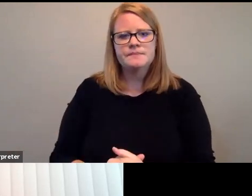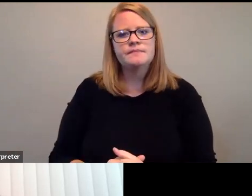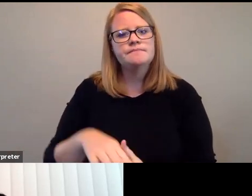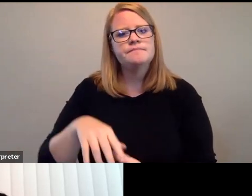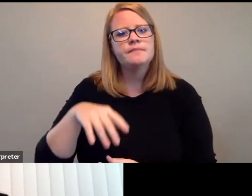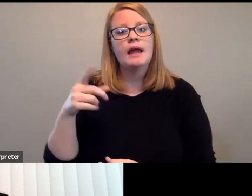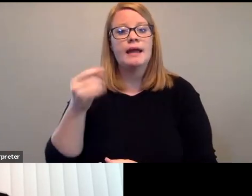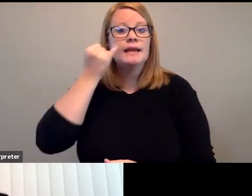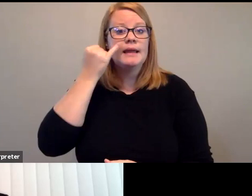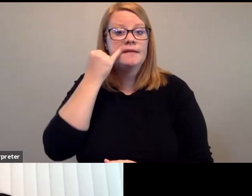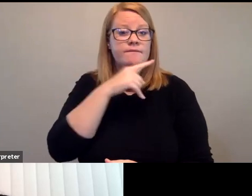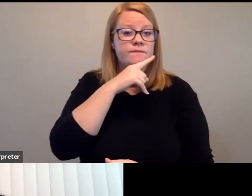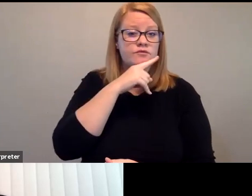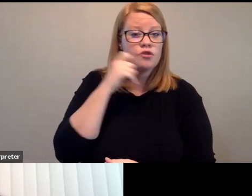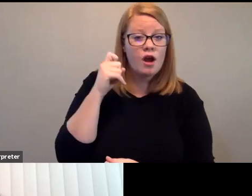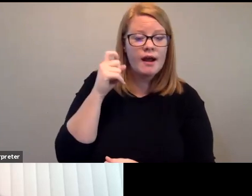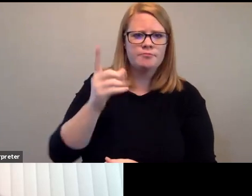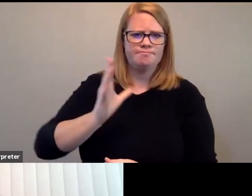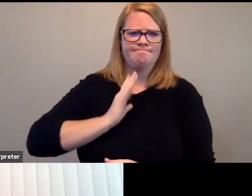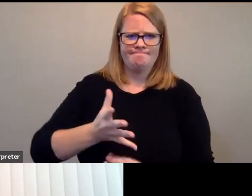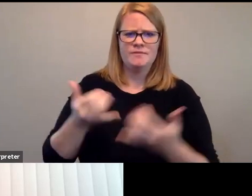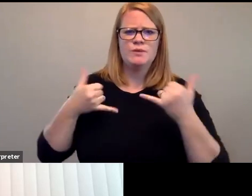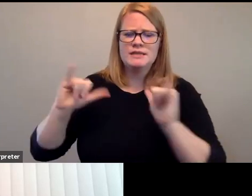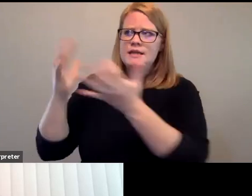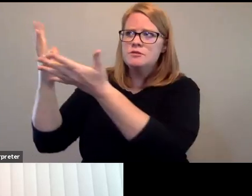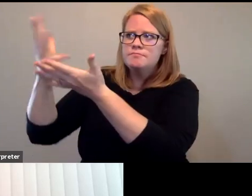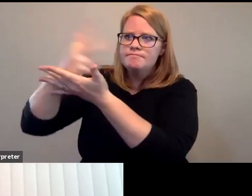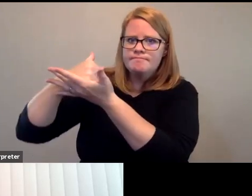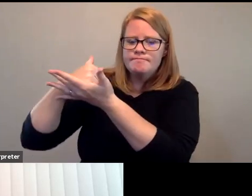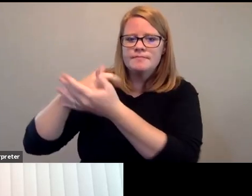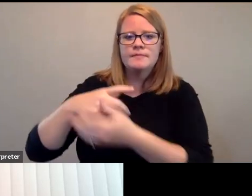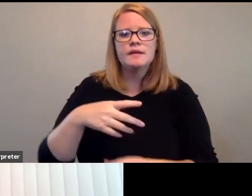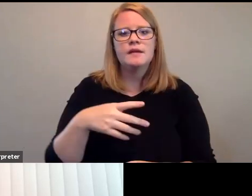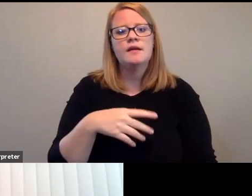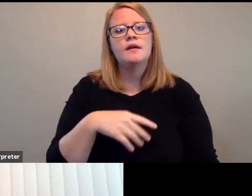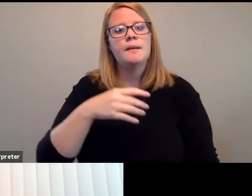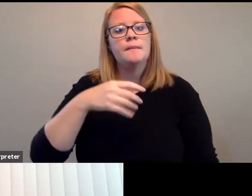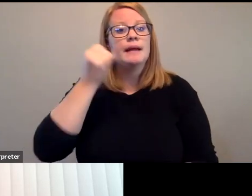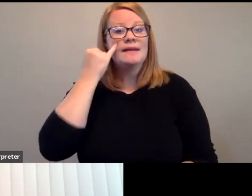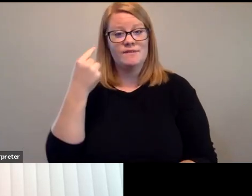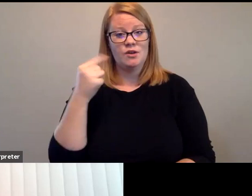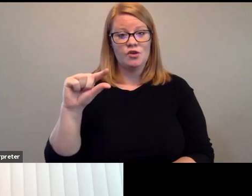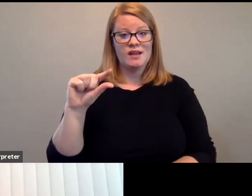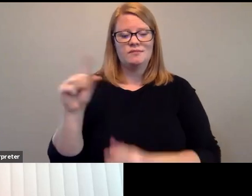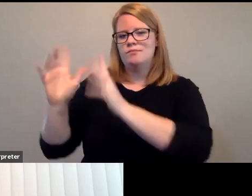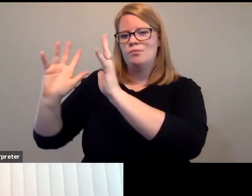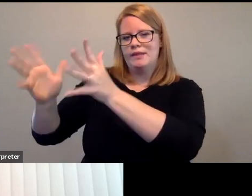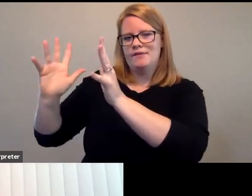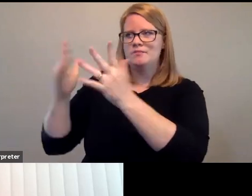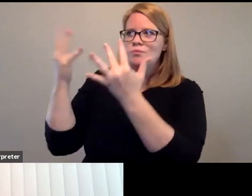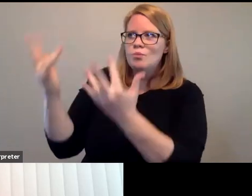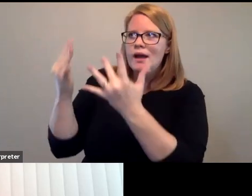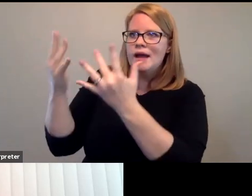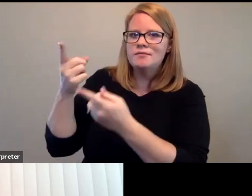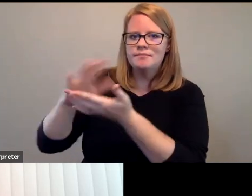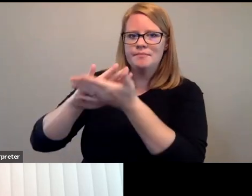is when of course it's still green and it hasn't gotten to its full blossom or full maturity. So that